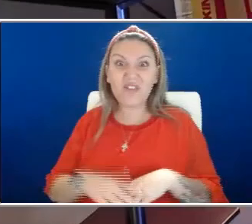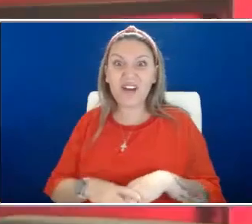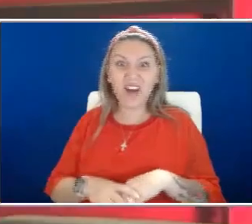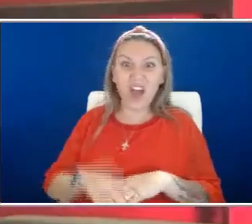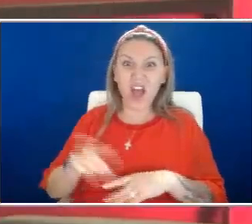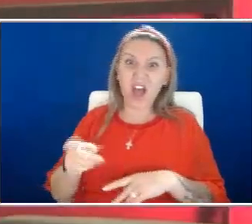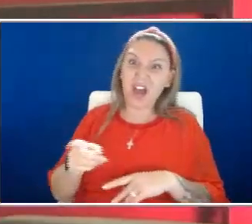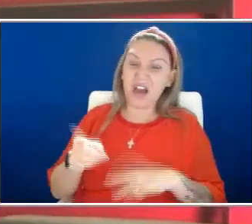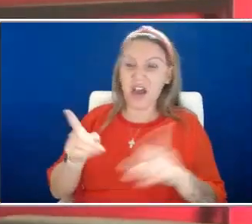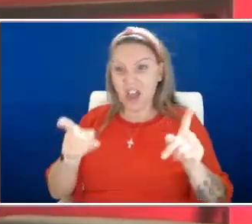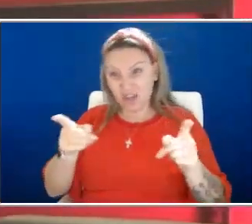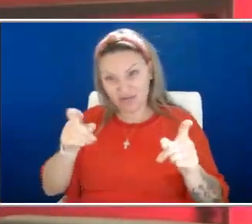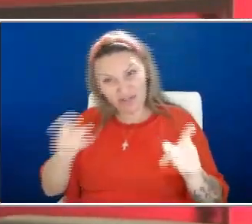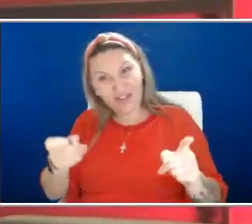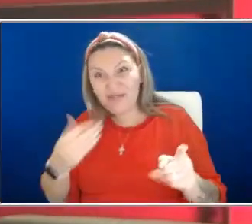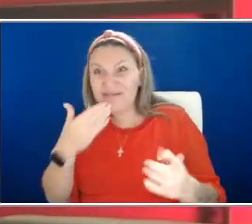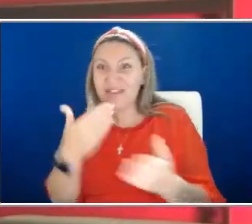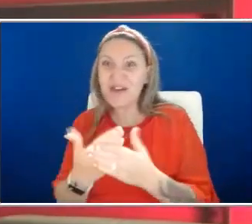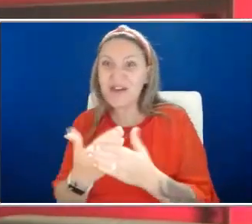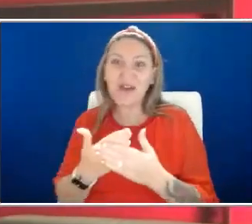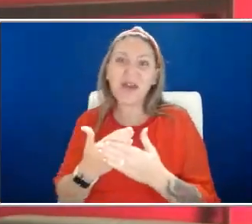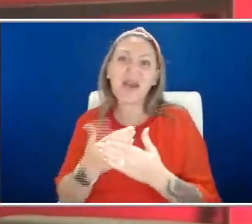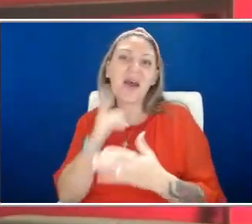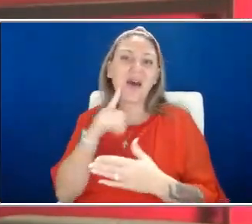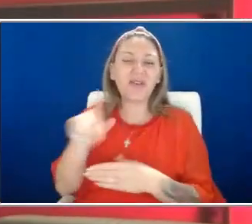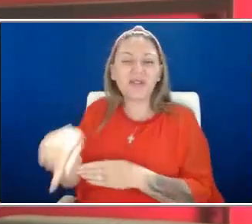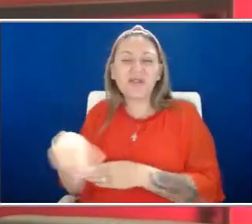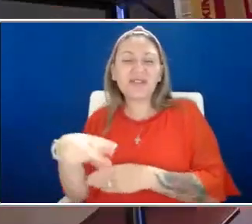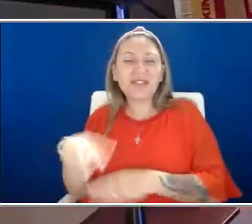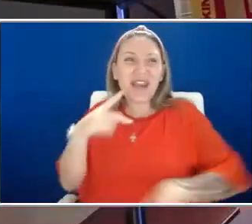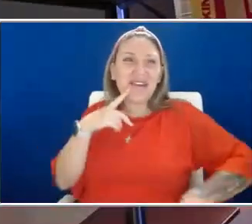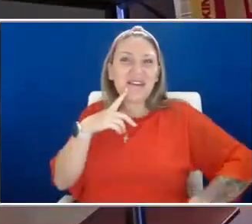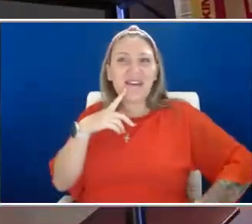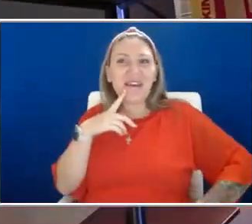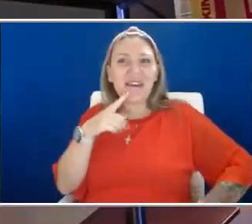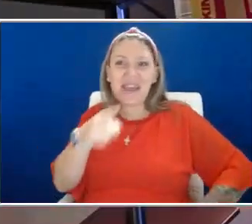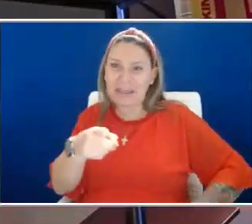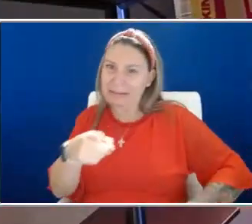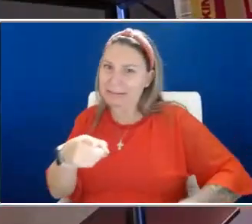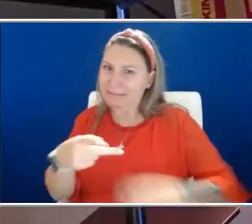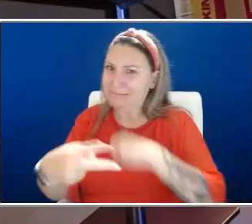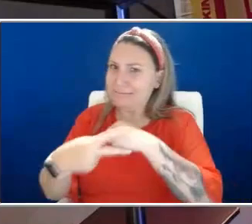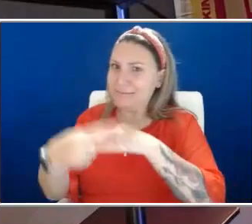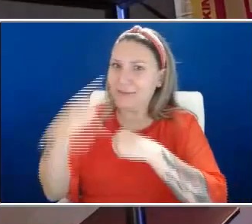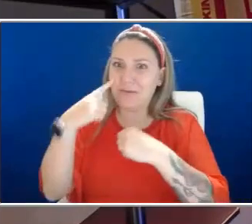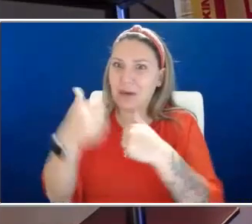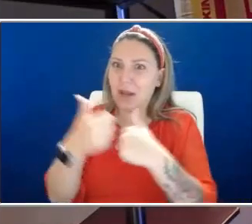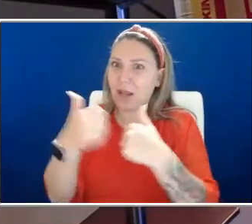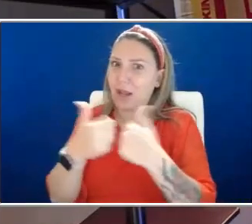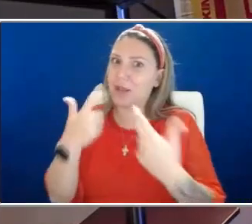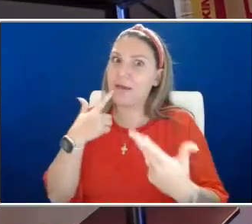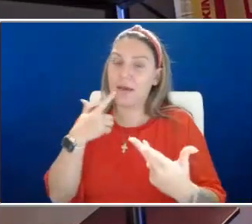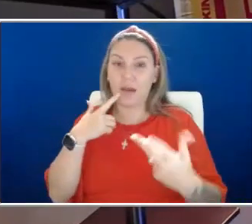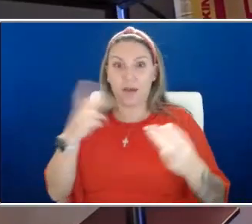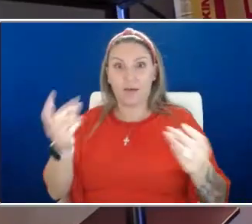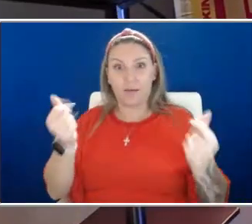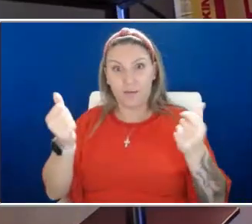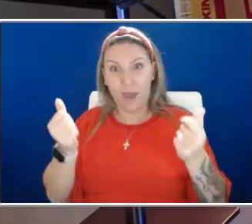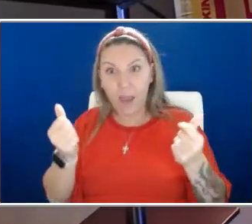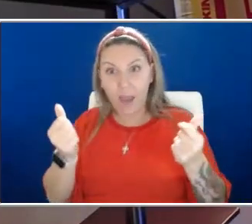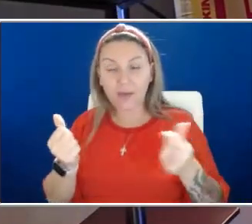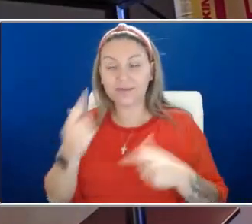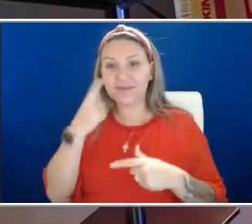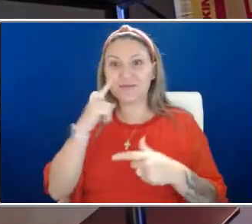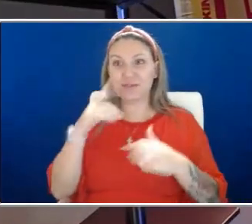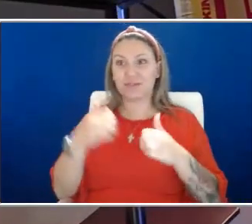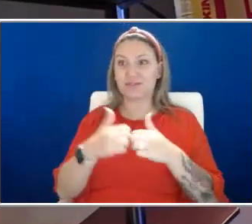good. I know, you shake it. I love it. I think Whoopi's going to save it for game day. Obviously, we got that quick turnaround, right? Get stretched out, get ready. Yeah, save